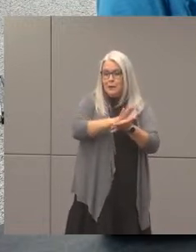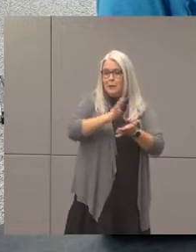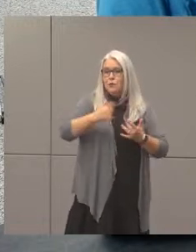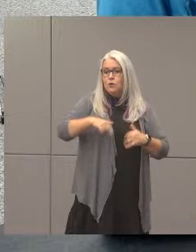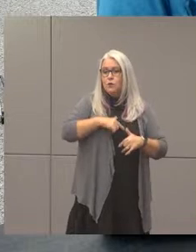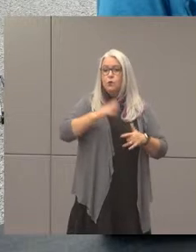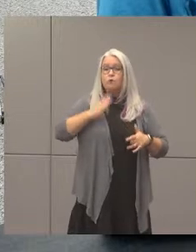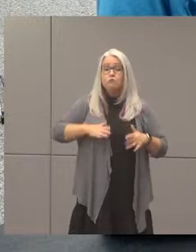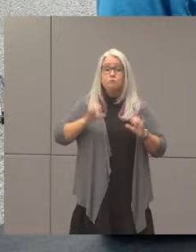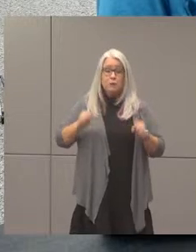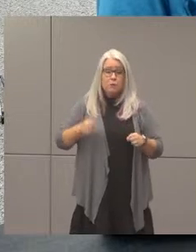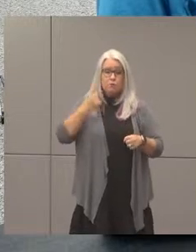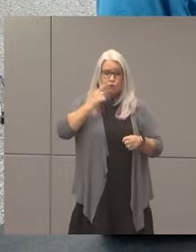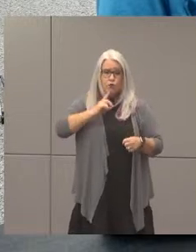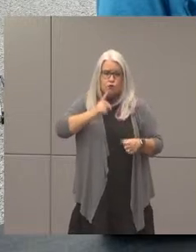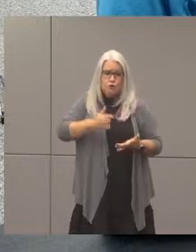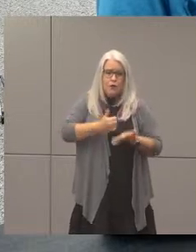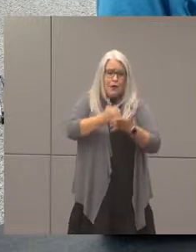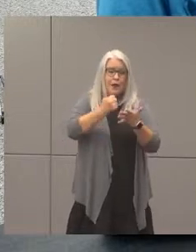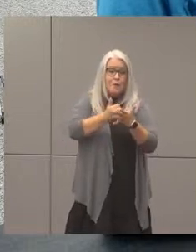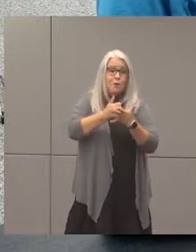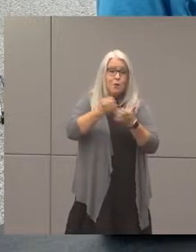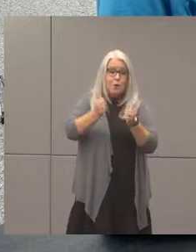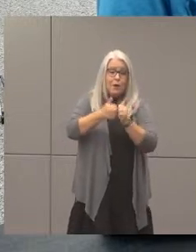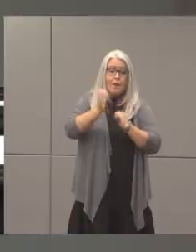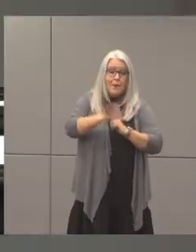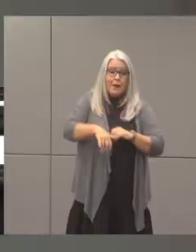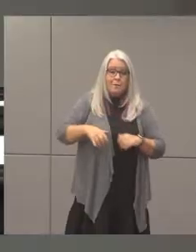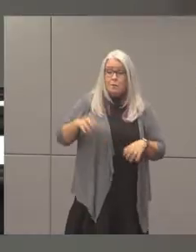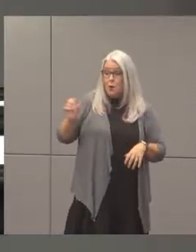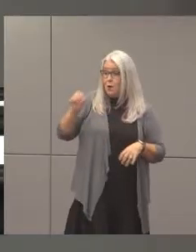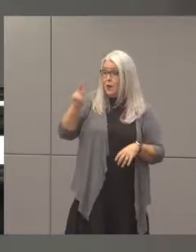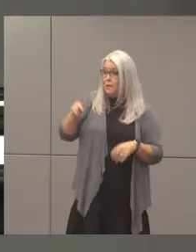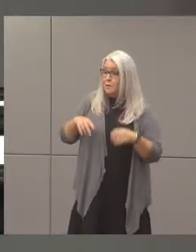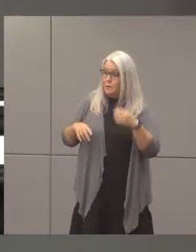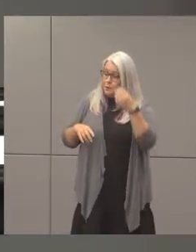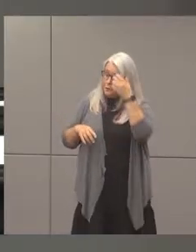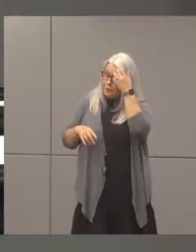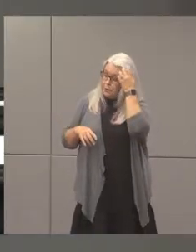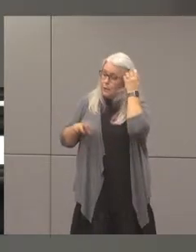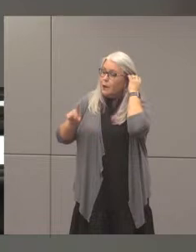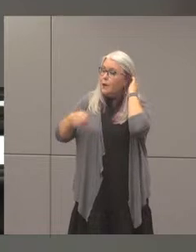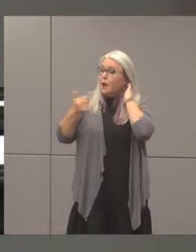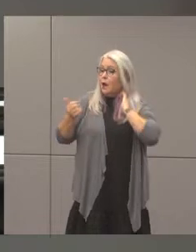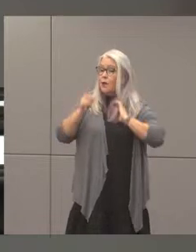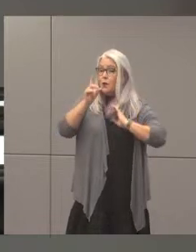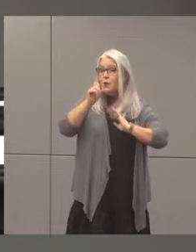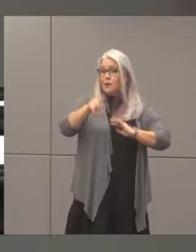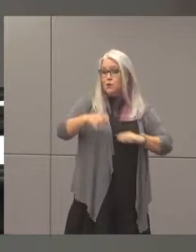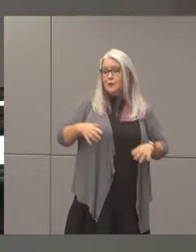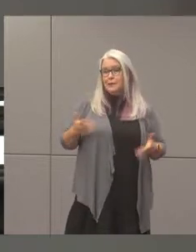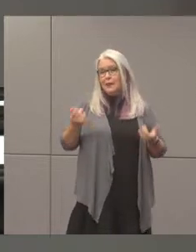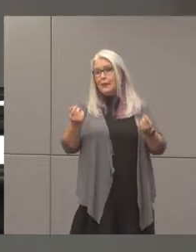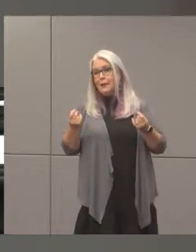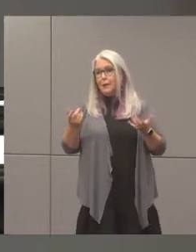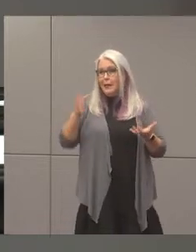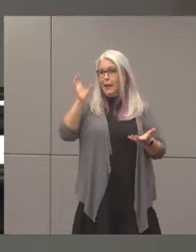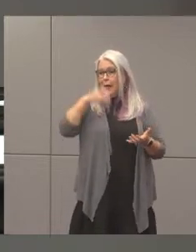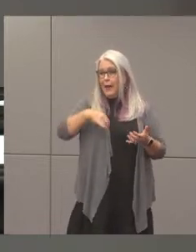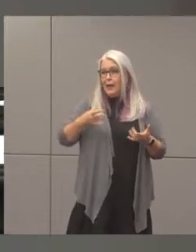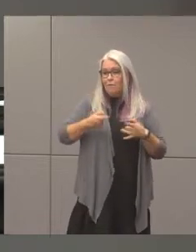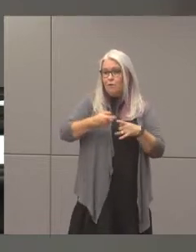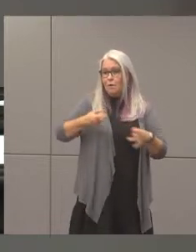can assist with helping the college with that. Okay. One other question, and it seems kind of odd coming from a